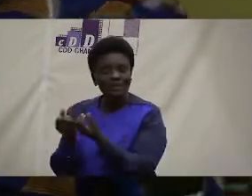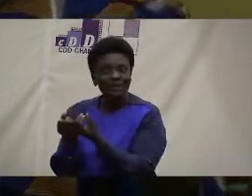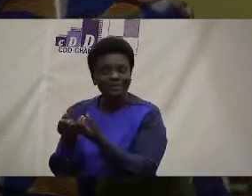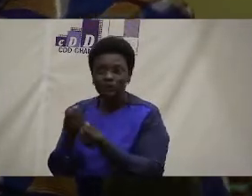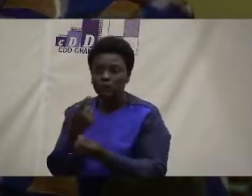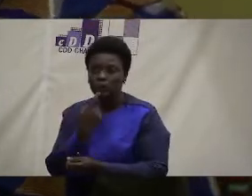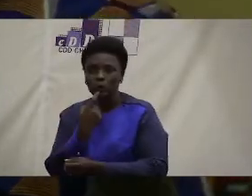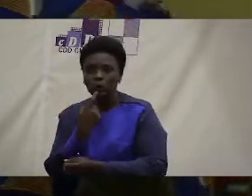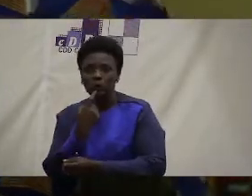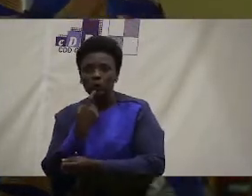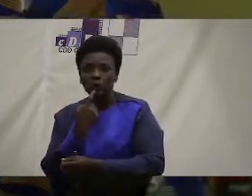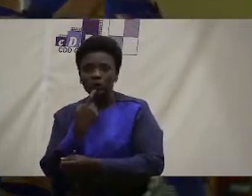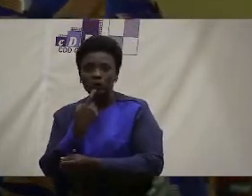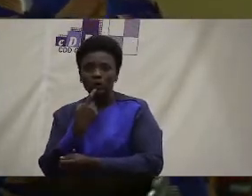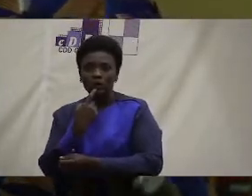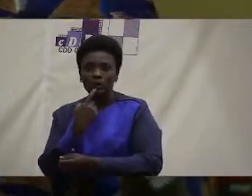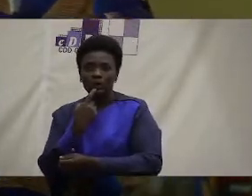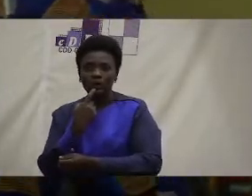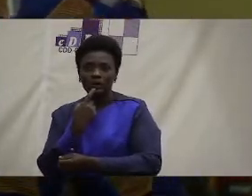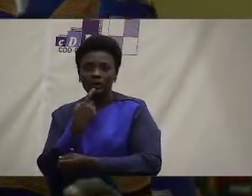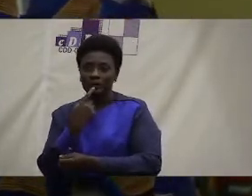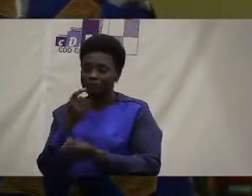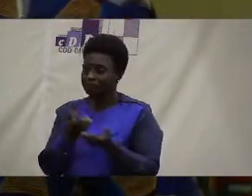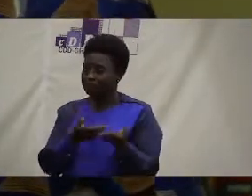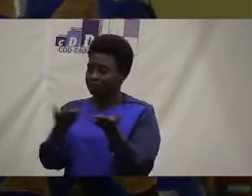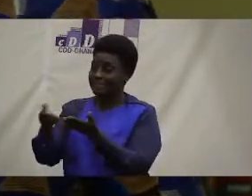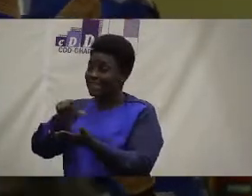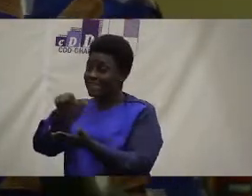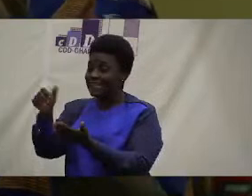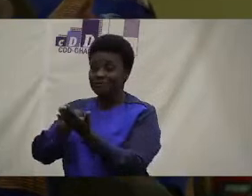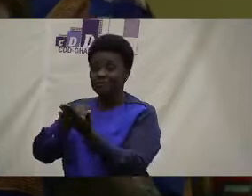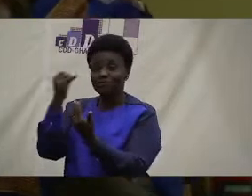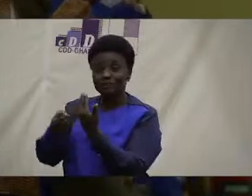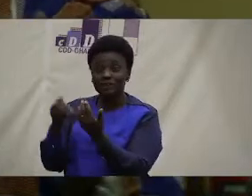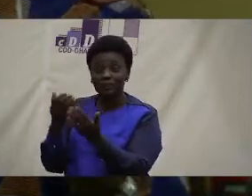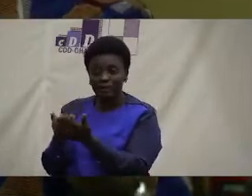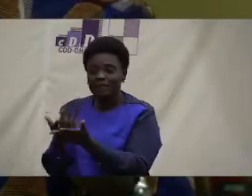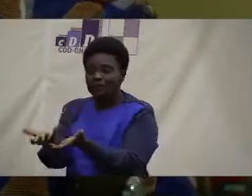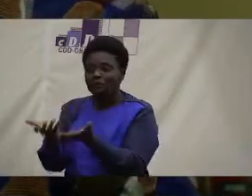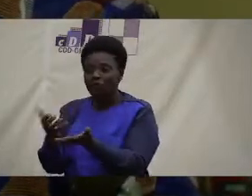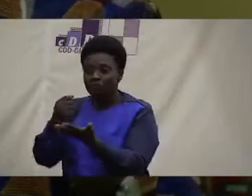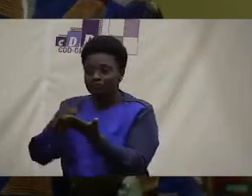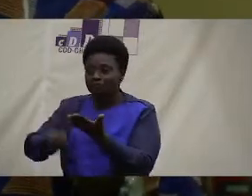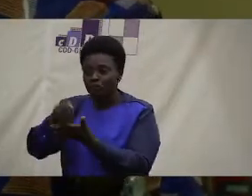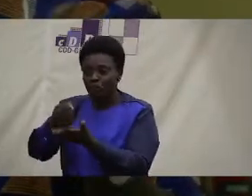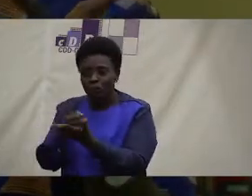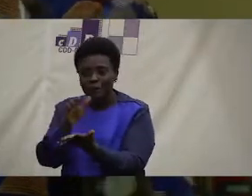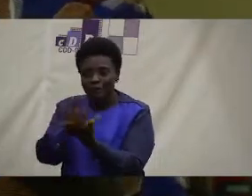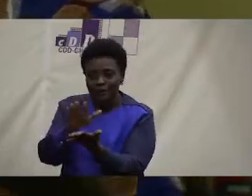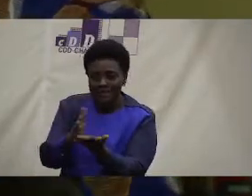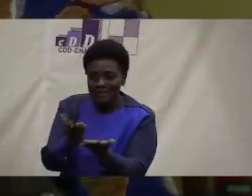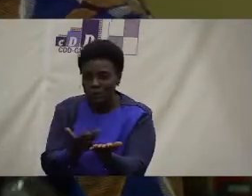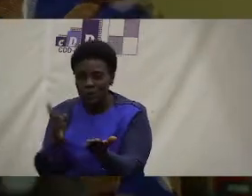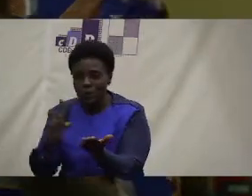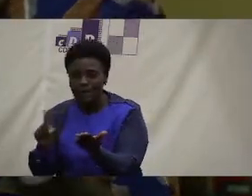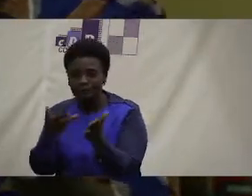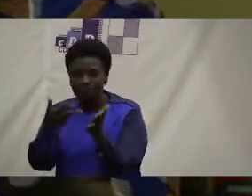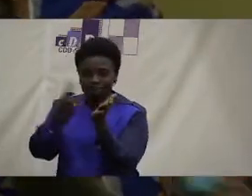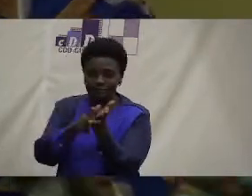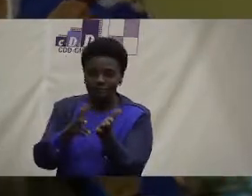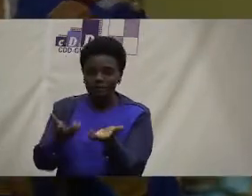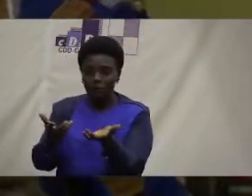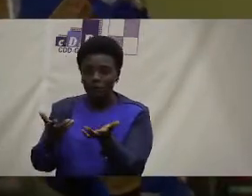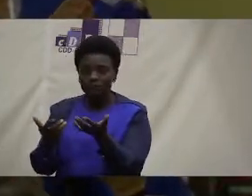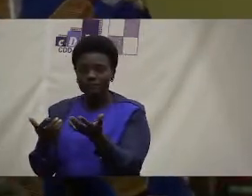one, to put any project money, they want to see the document, where it came from. They have access to